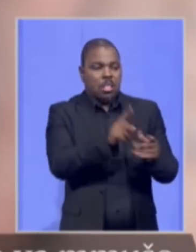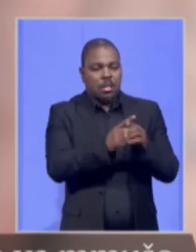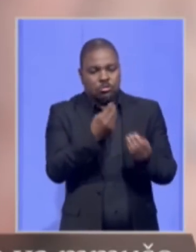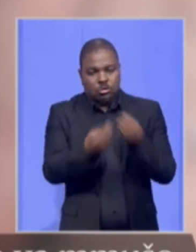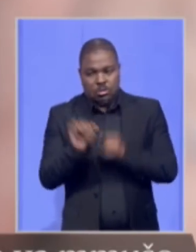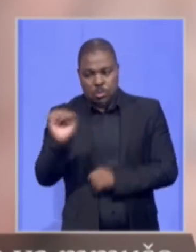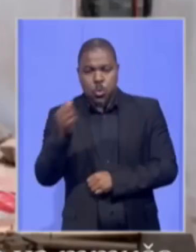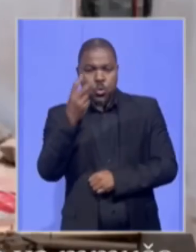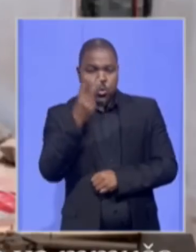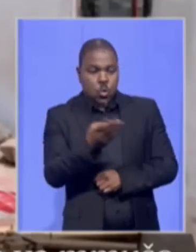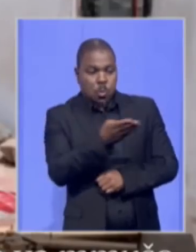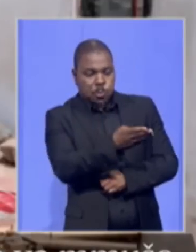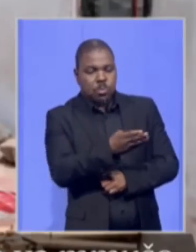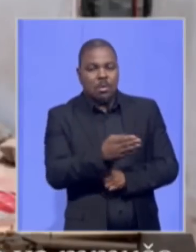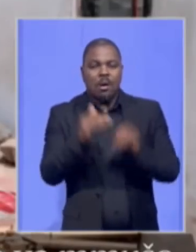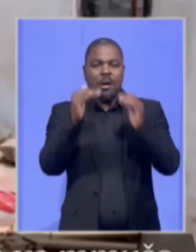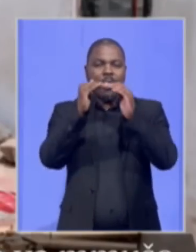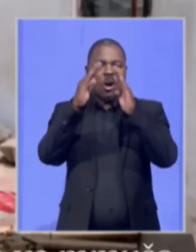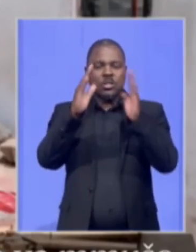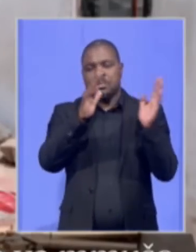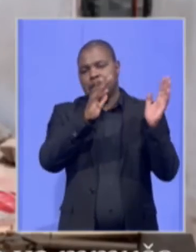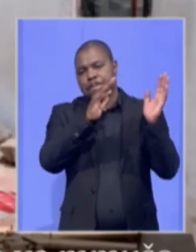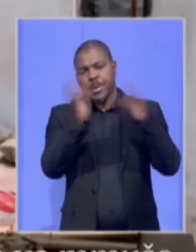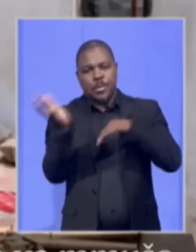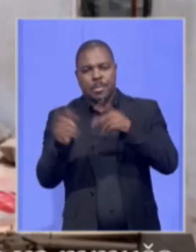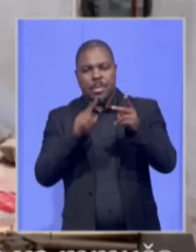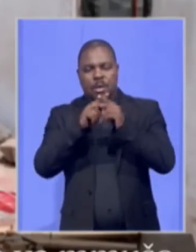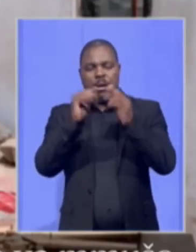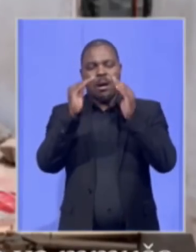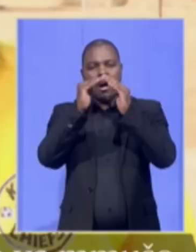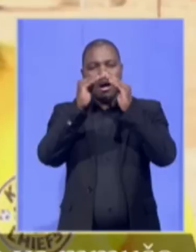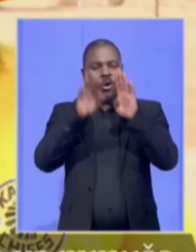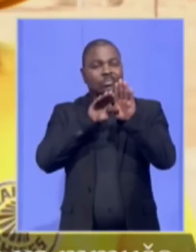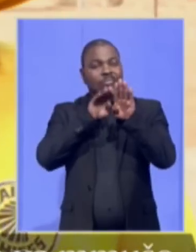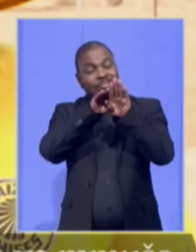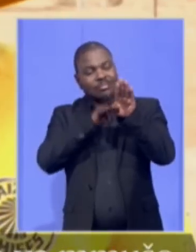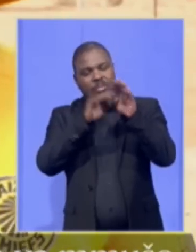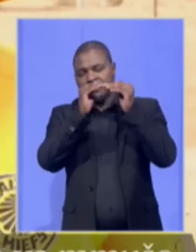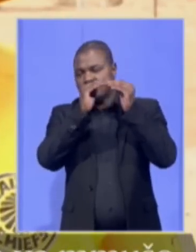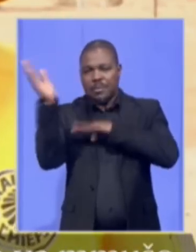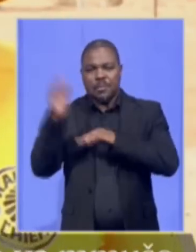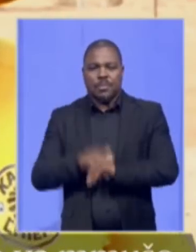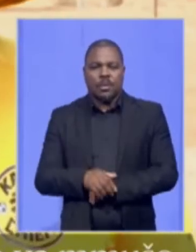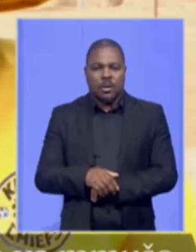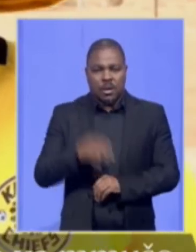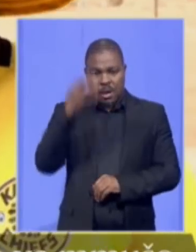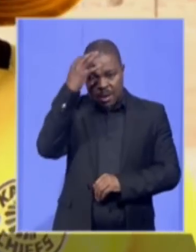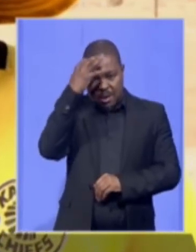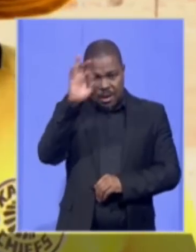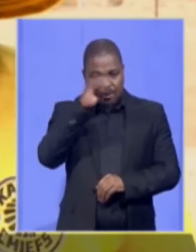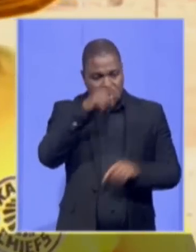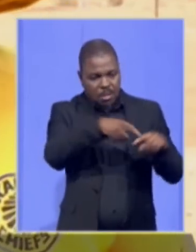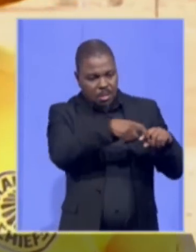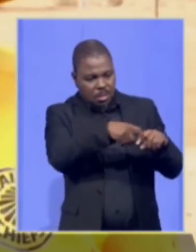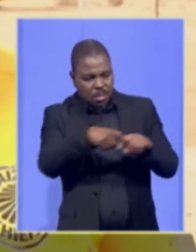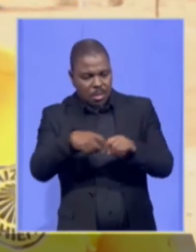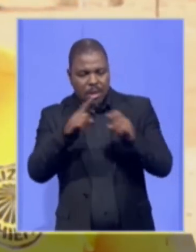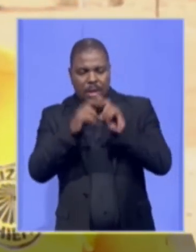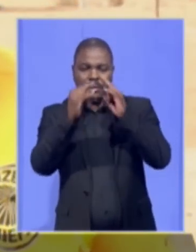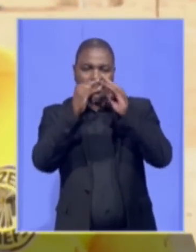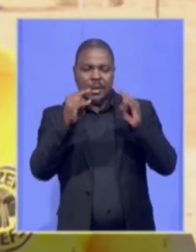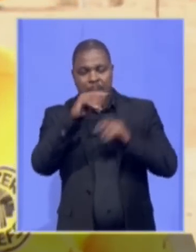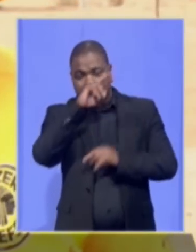ba babedi ntlo ya gagwe e phuhlame mola tlhaka e tšerwe. Mmušo o ntlišitše mobile le tente blue le